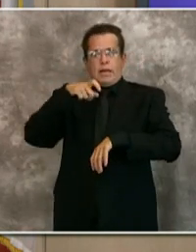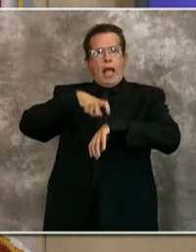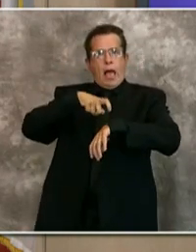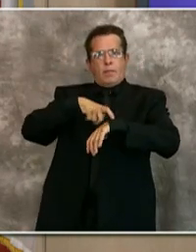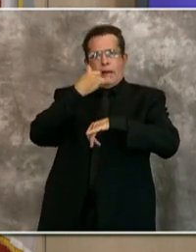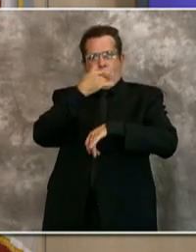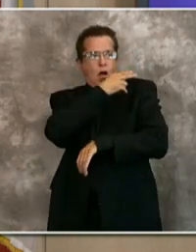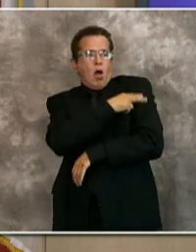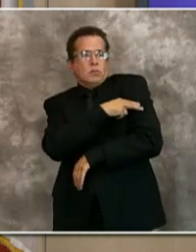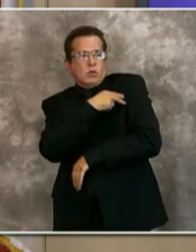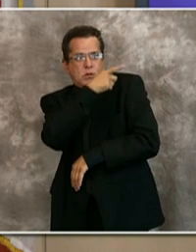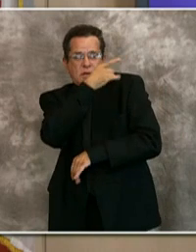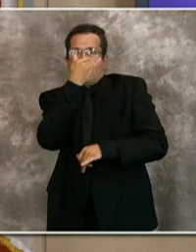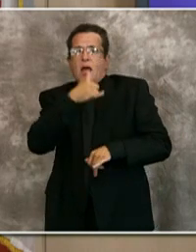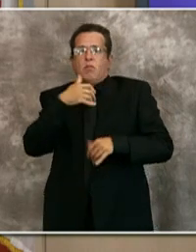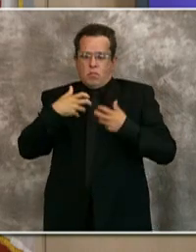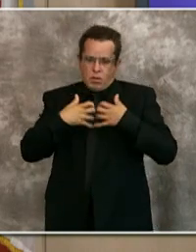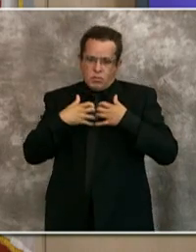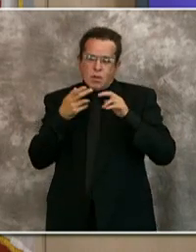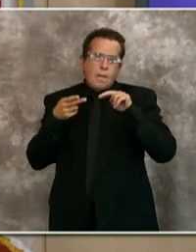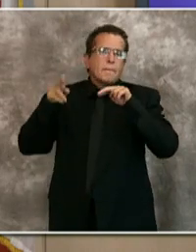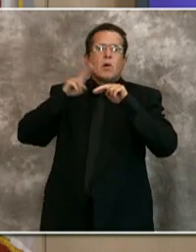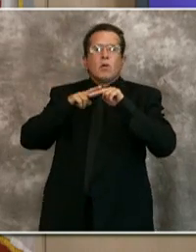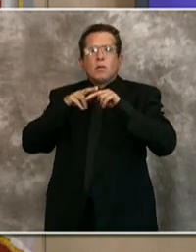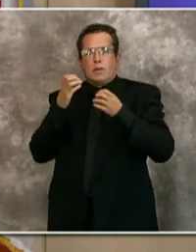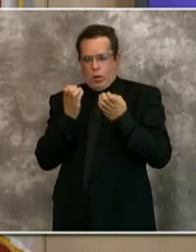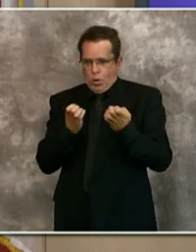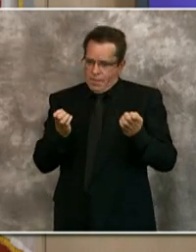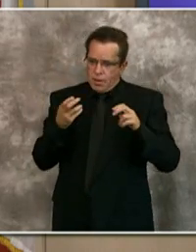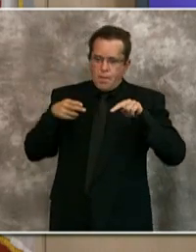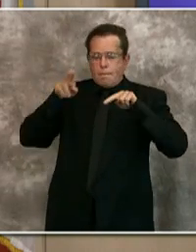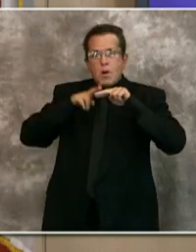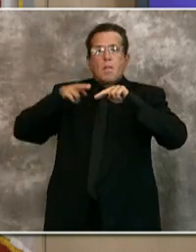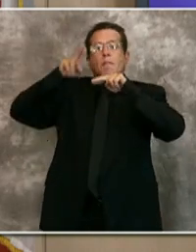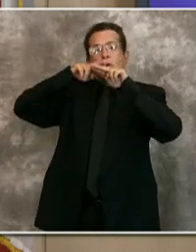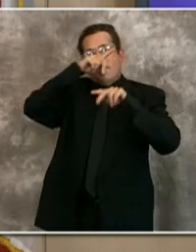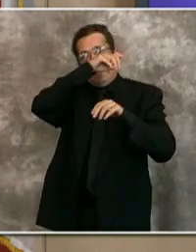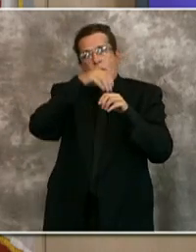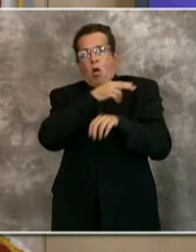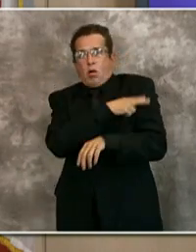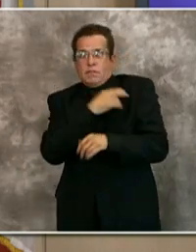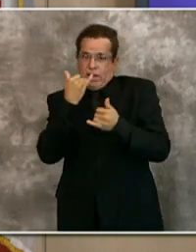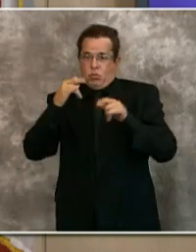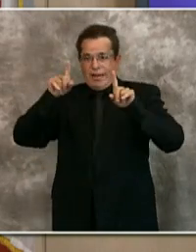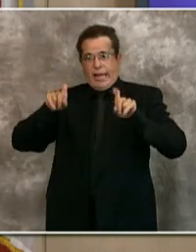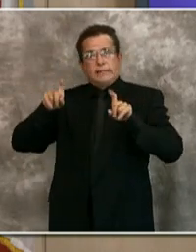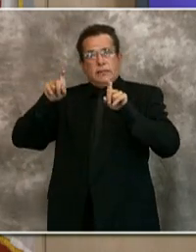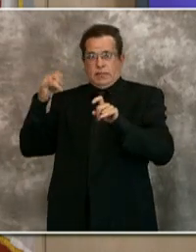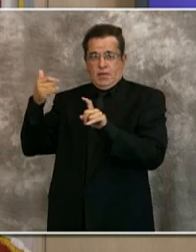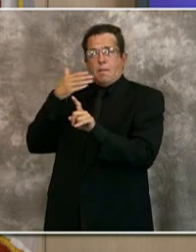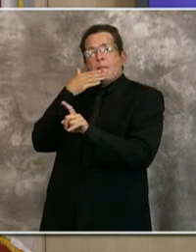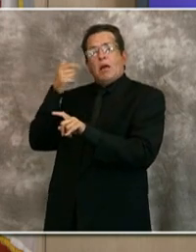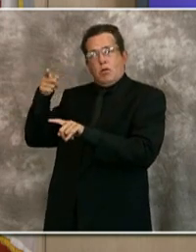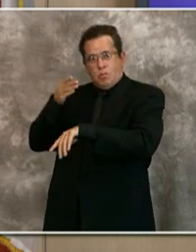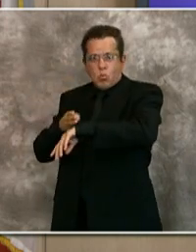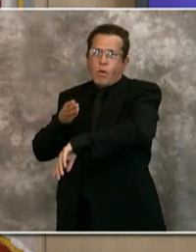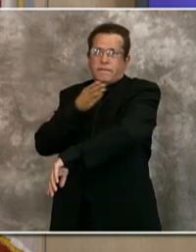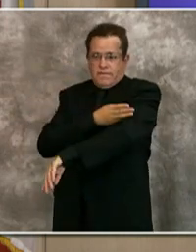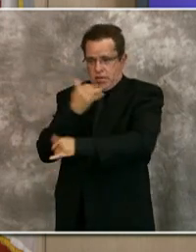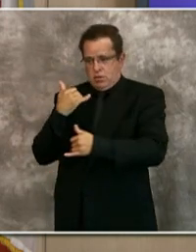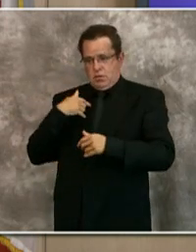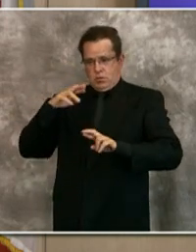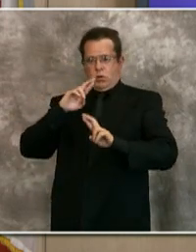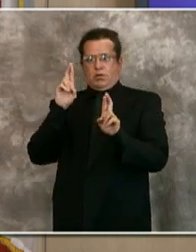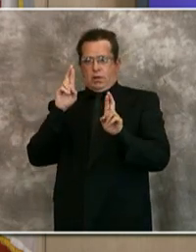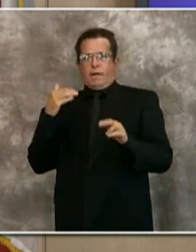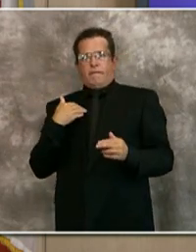ventilator capacity, to increase our surge capacity in our healthcare systems, to increase our testing, our contact tracing, to give us the tools we